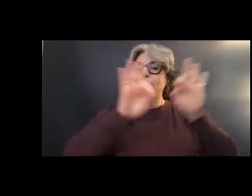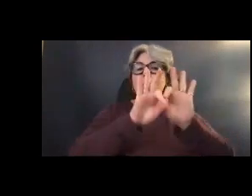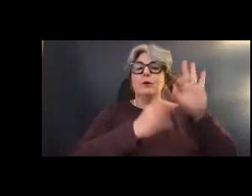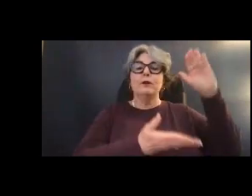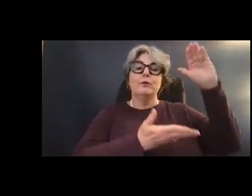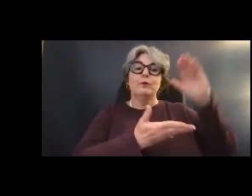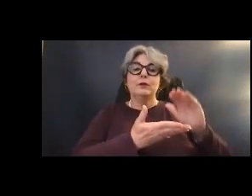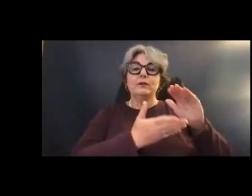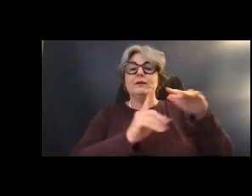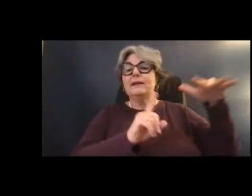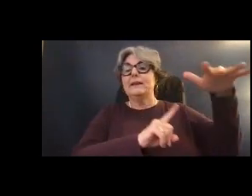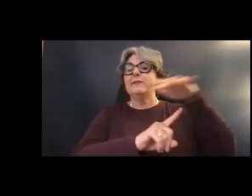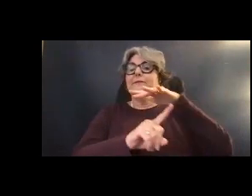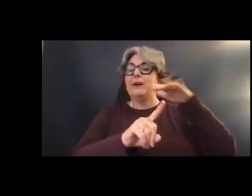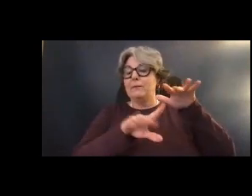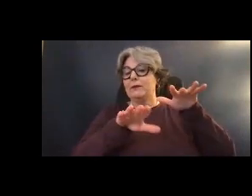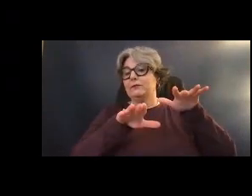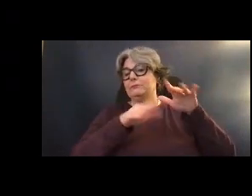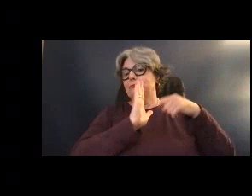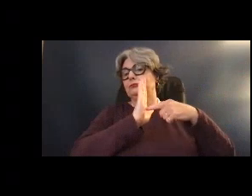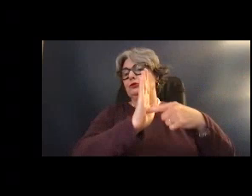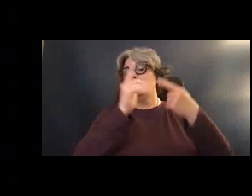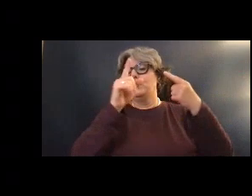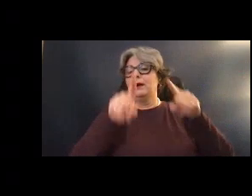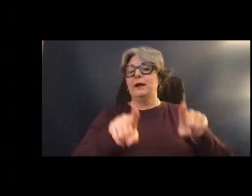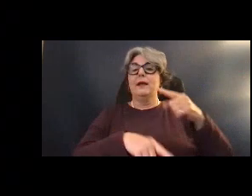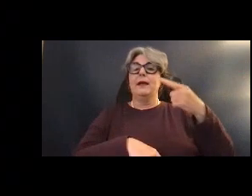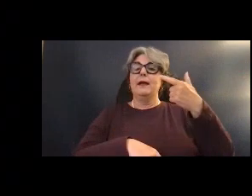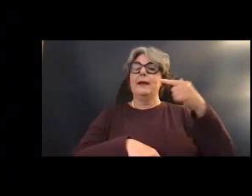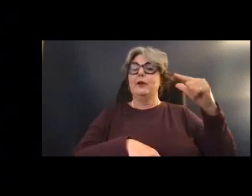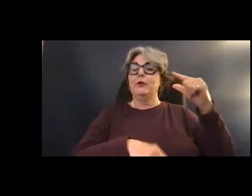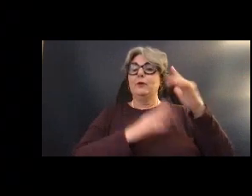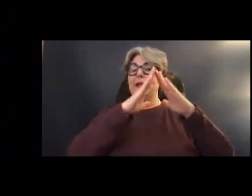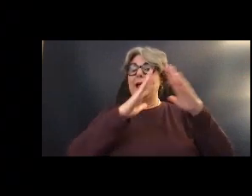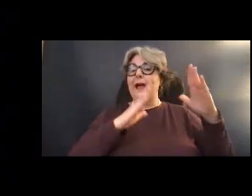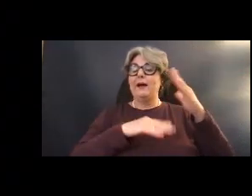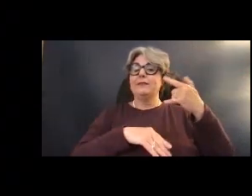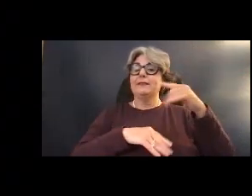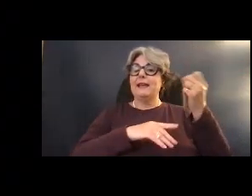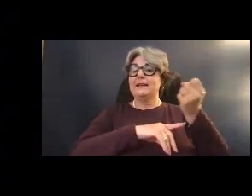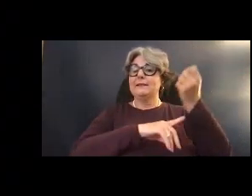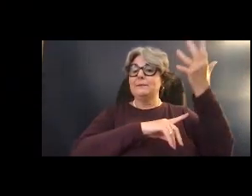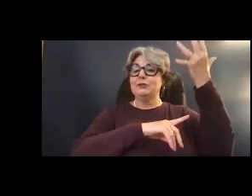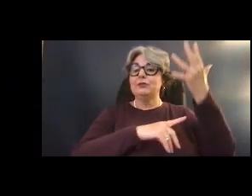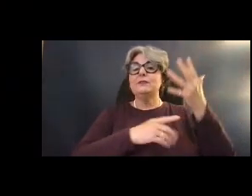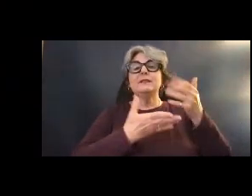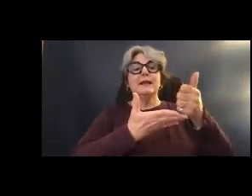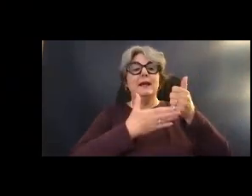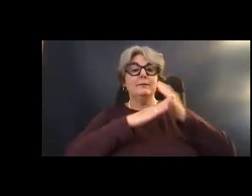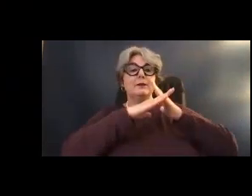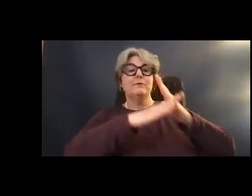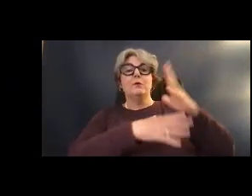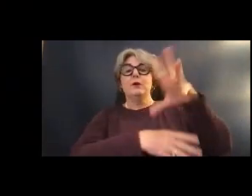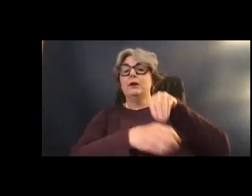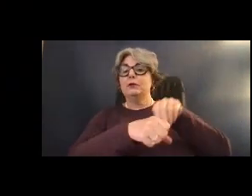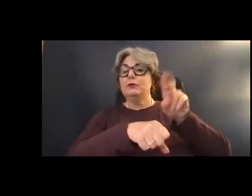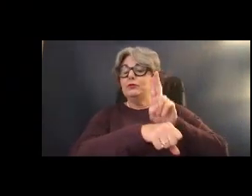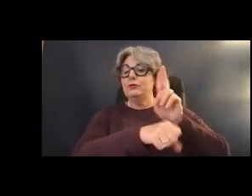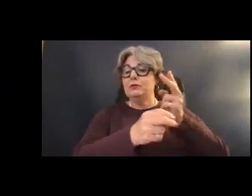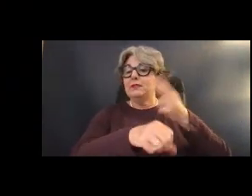the environmental footprint and also reducing greenhouse gas emissions from agriculture sector. It helps avoid increased use of